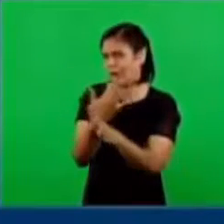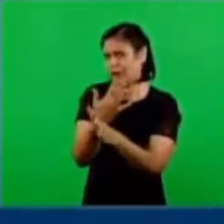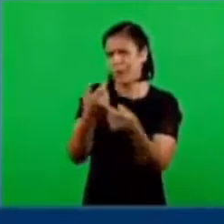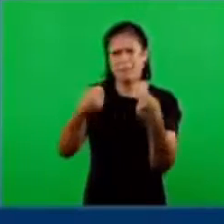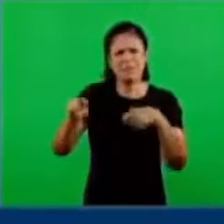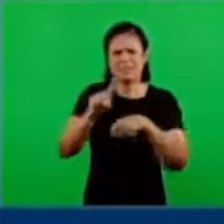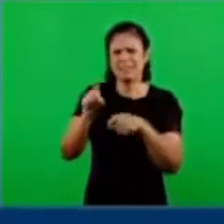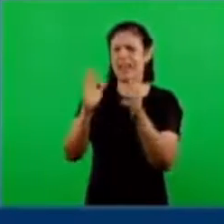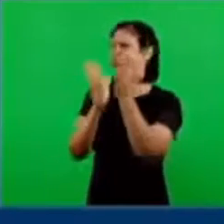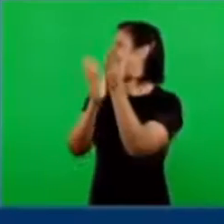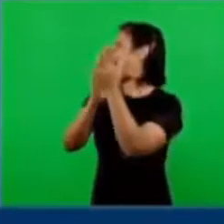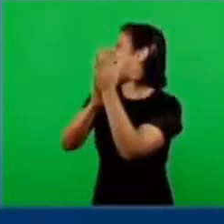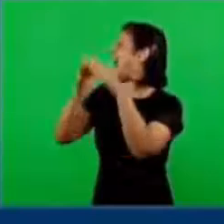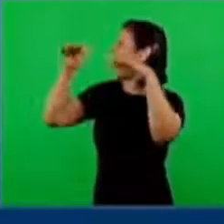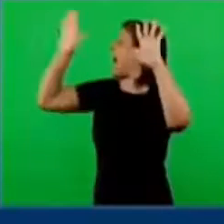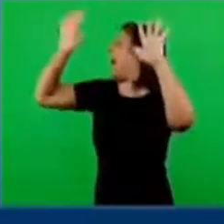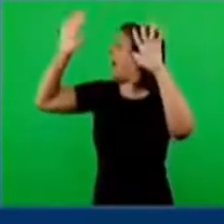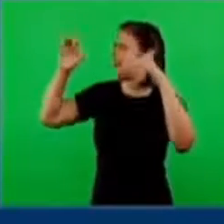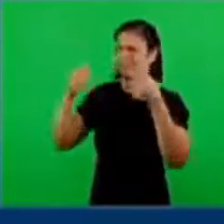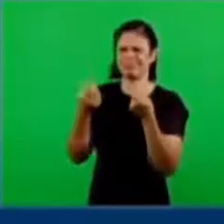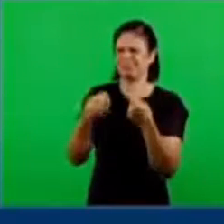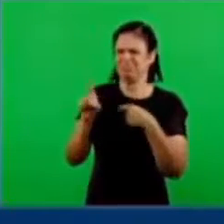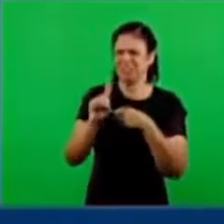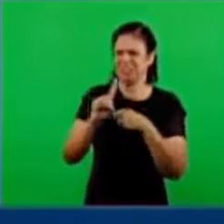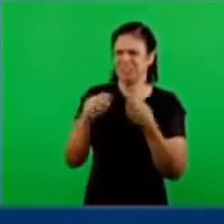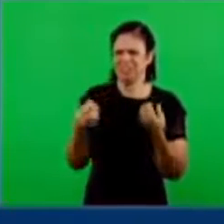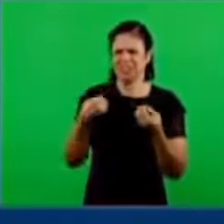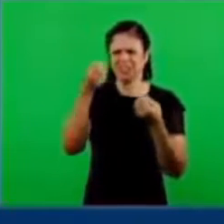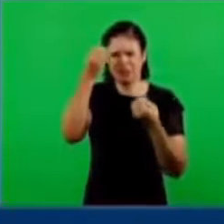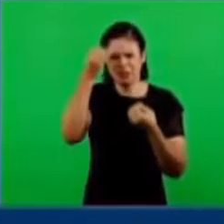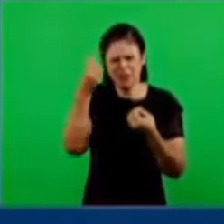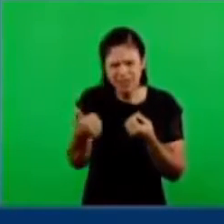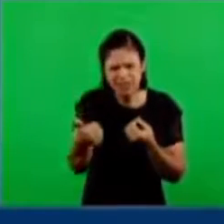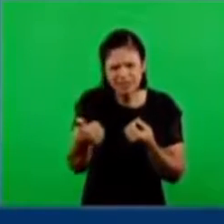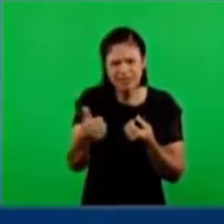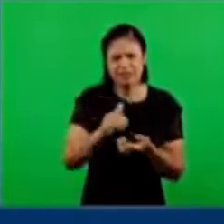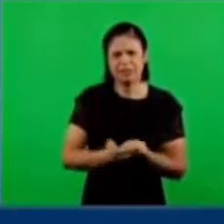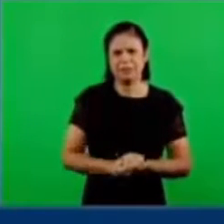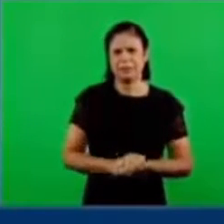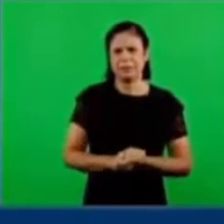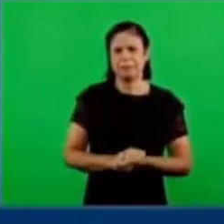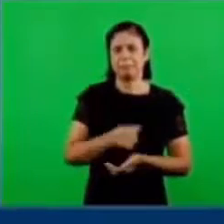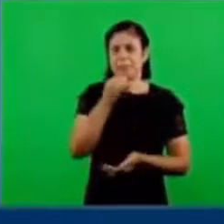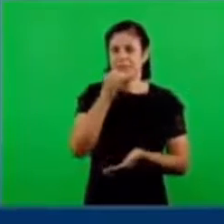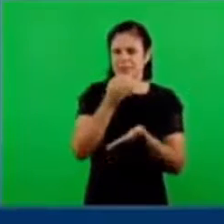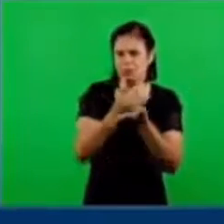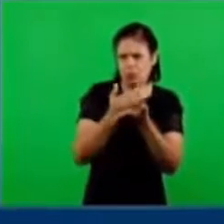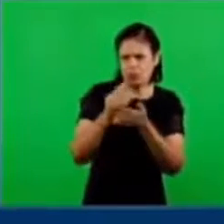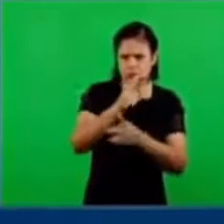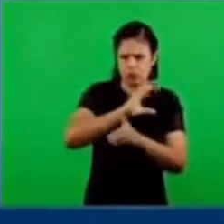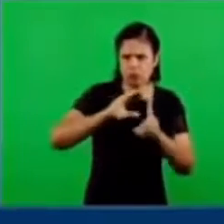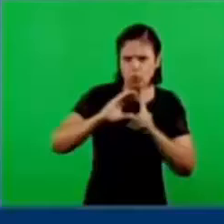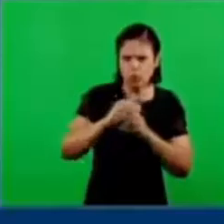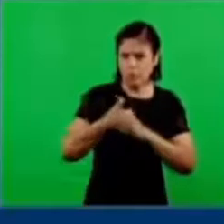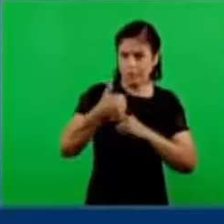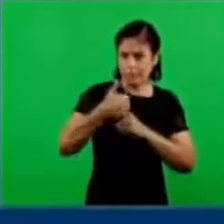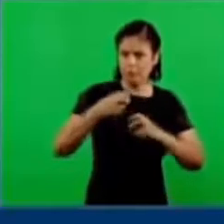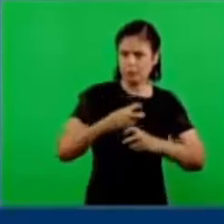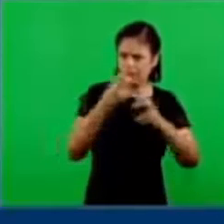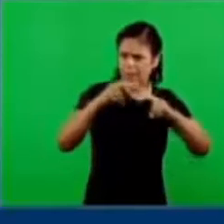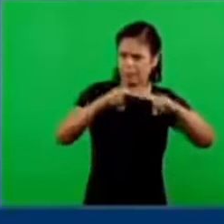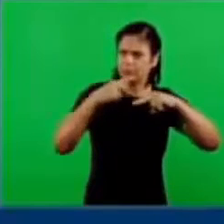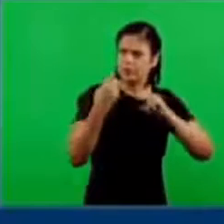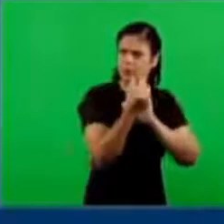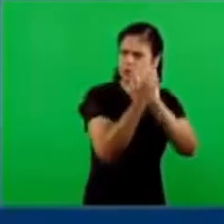the action of the Holy Spirit. That's the true glorification. And it happens, it's true glorification happens when it's